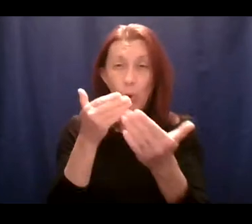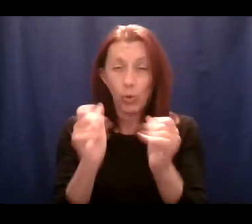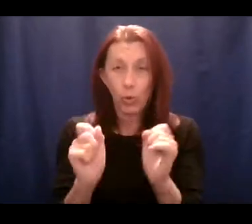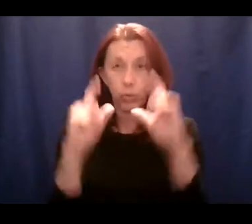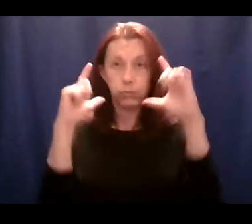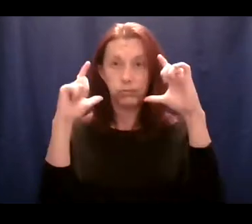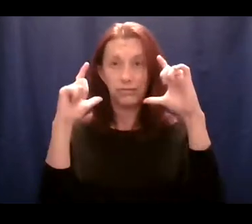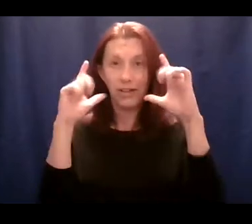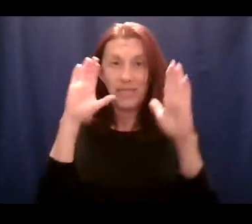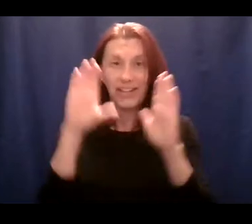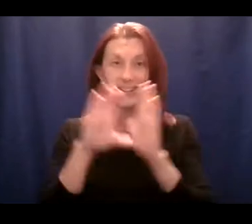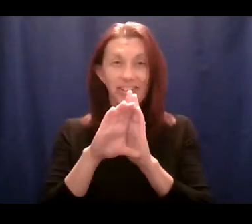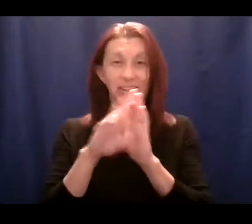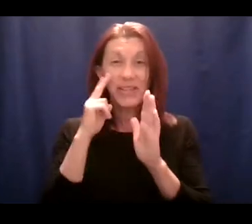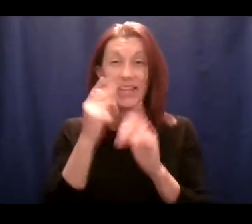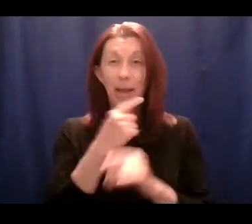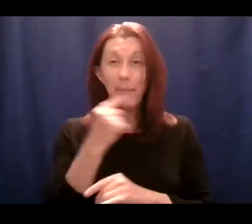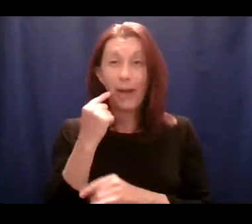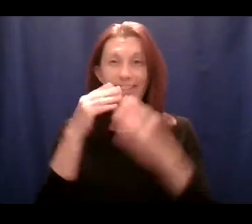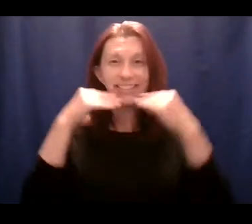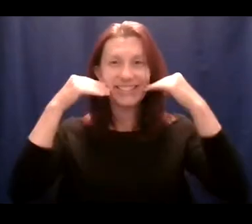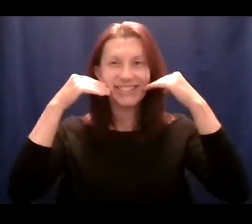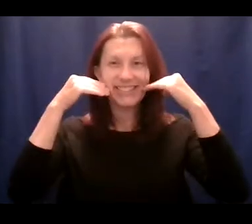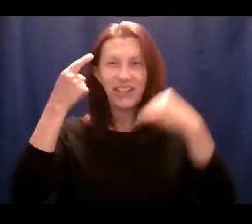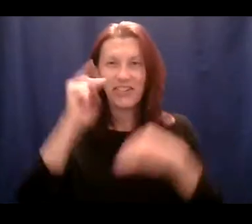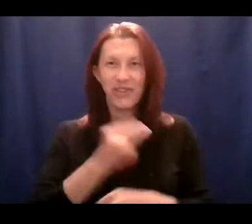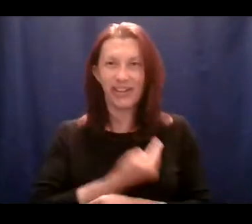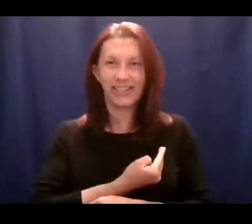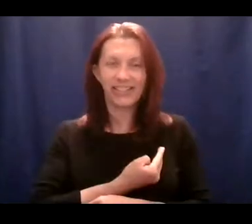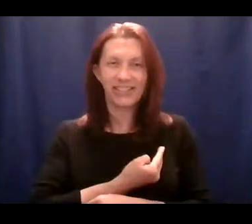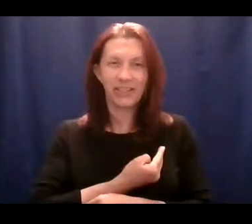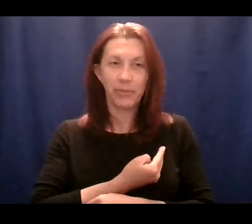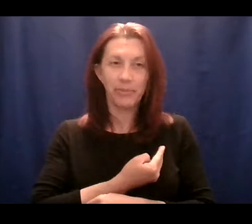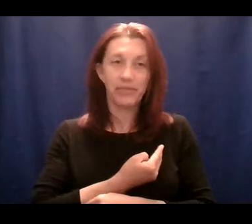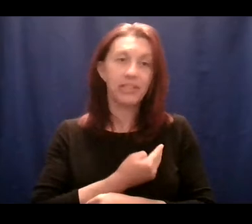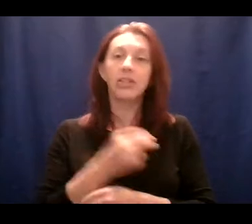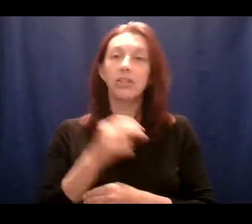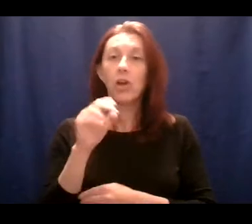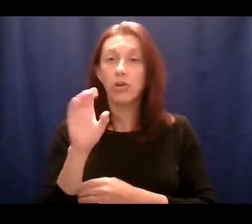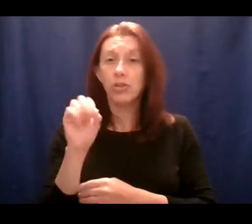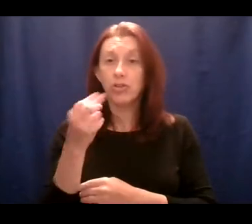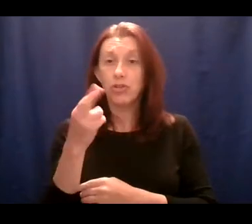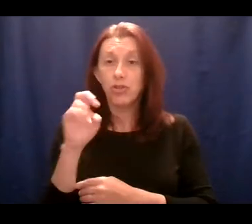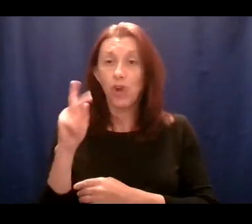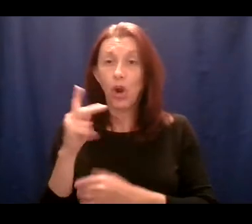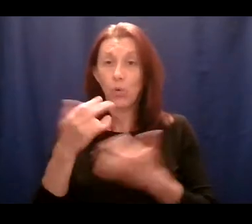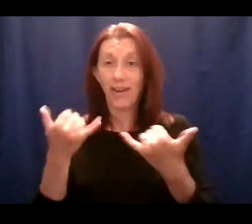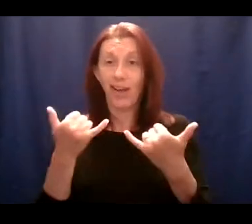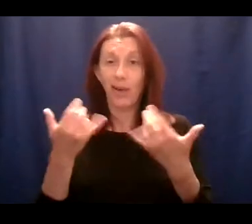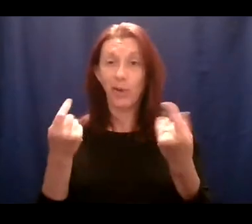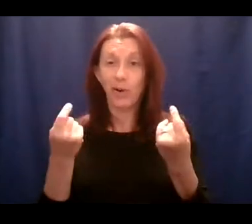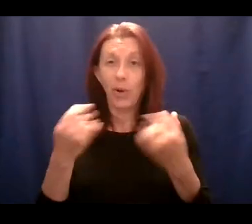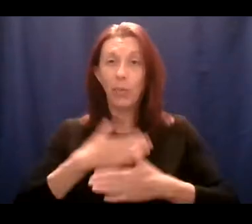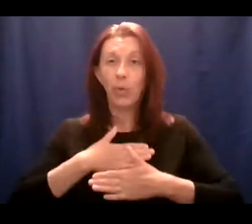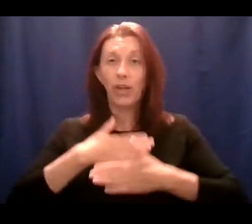So here's that mouth. Oh, there's a smile for us. So the mouth, the shark is breathing right now. It's passing water into